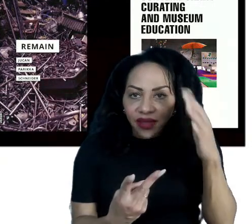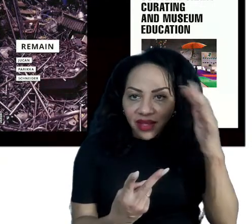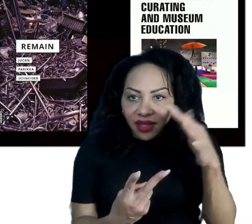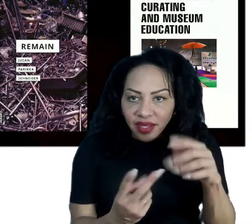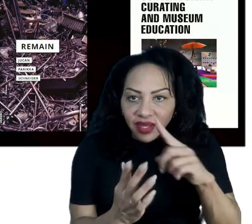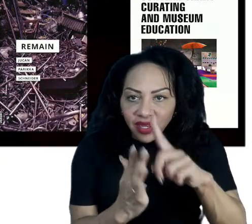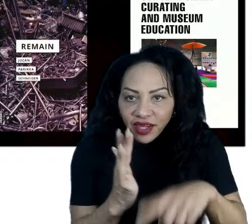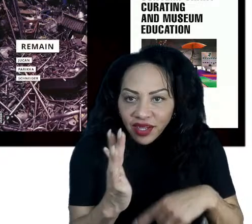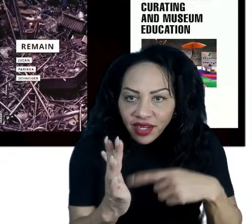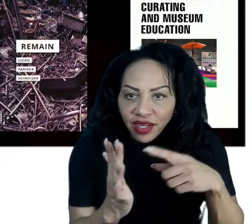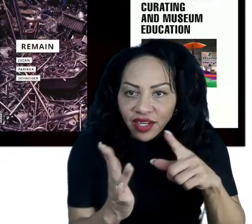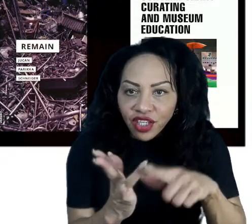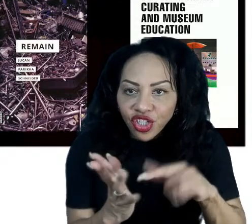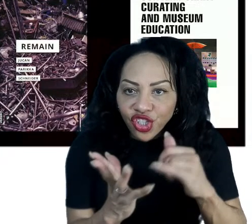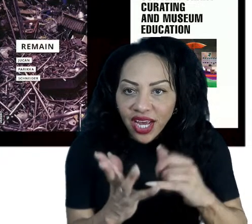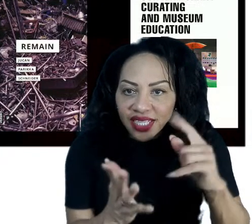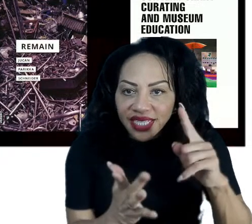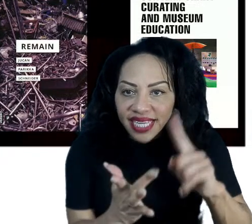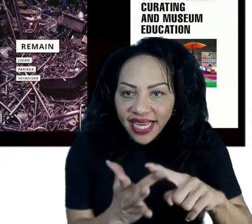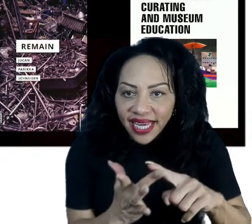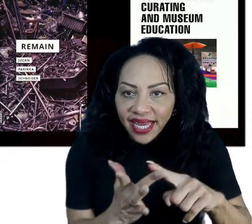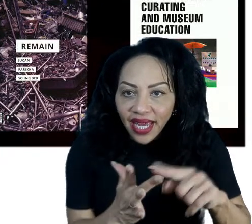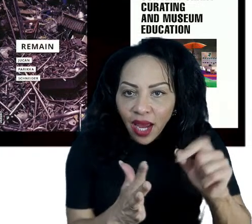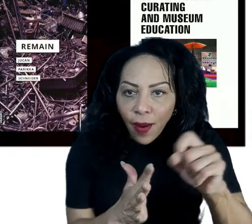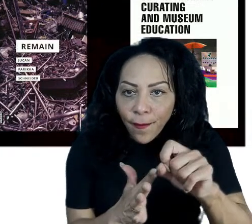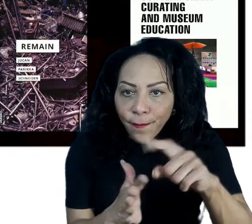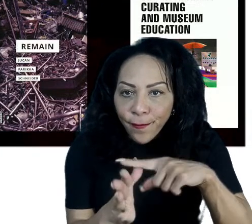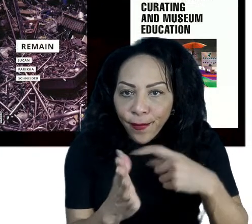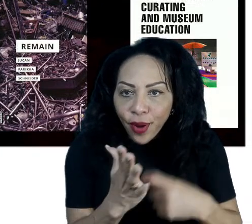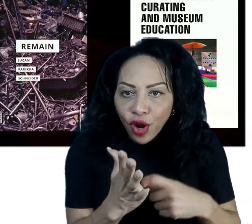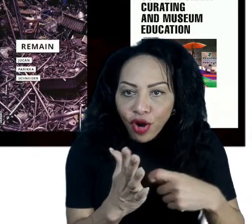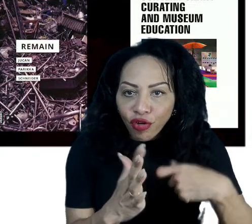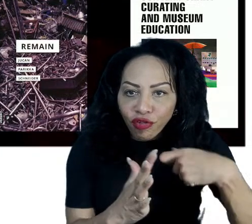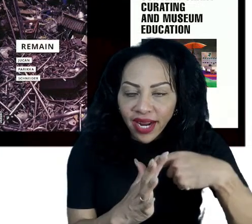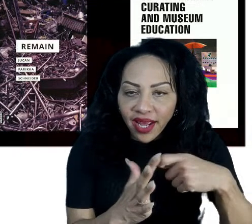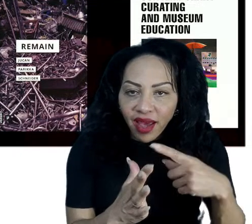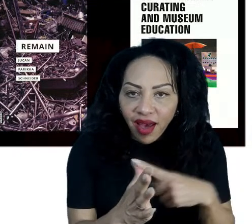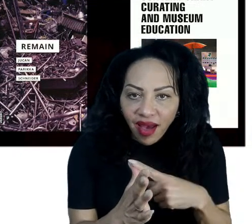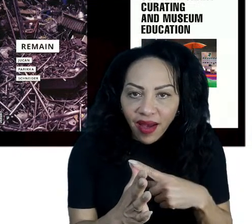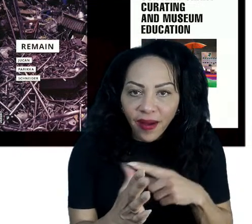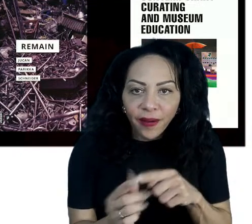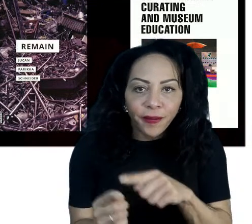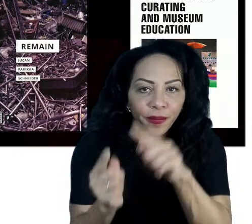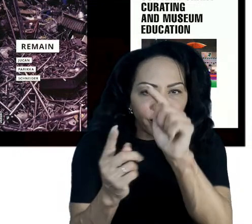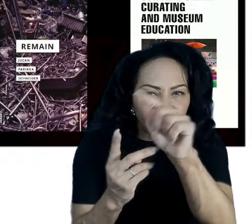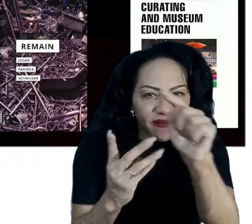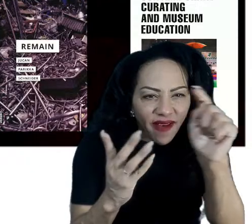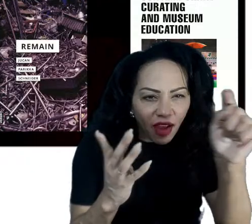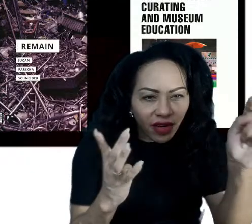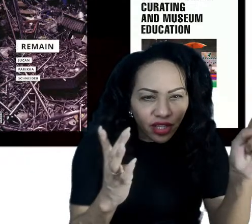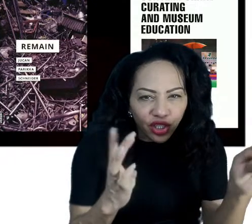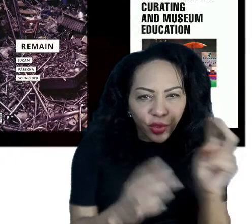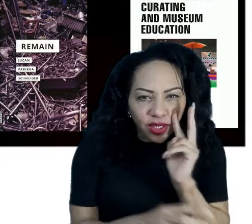Media Archaeology? Brilliant text. Media Archaeology and Intermediate Performance.